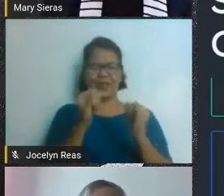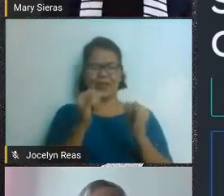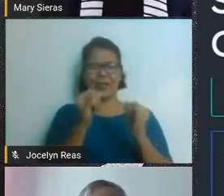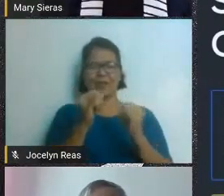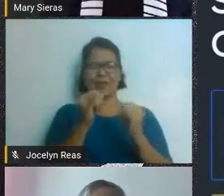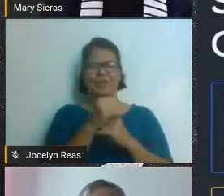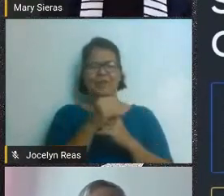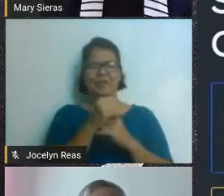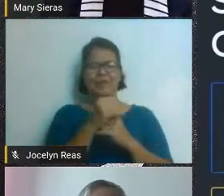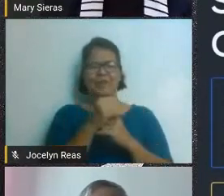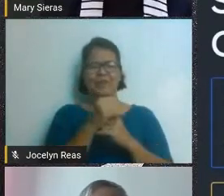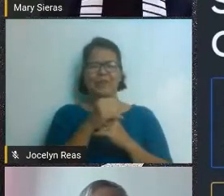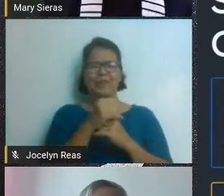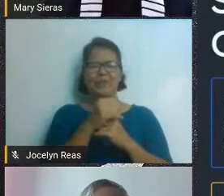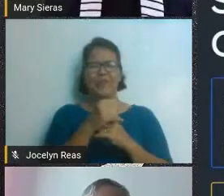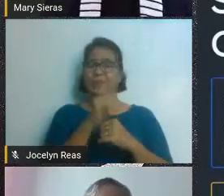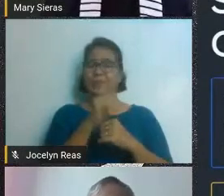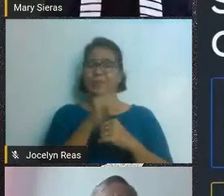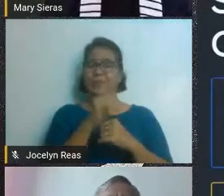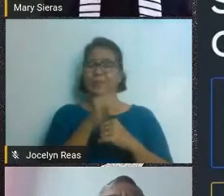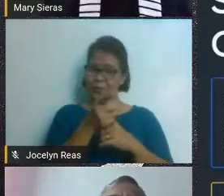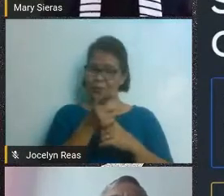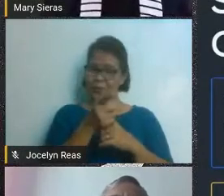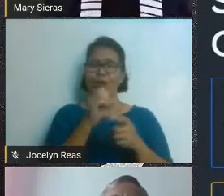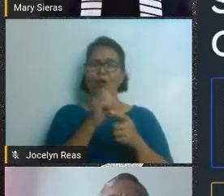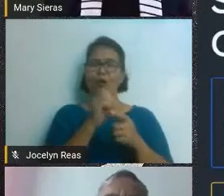po ba ito or fake news?